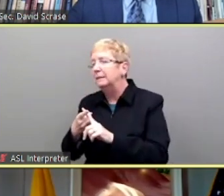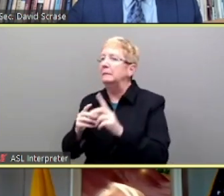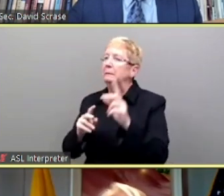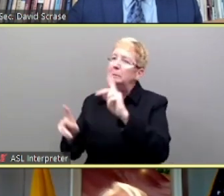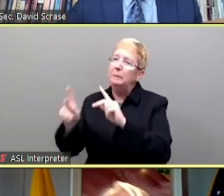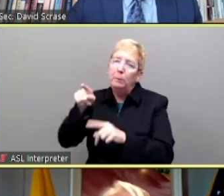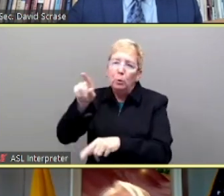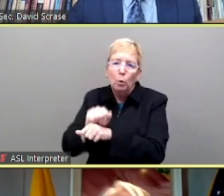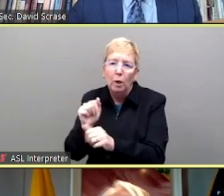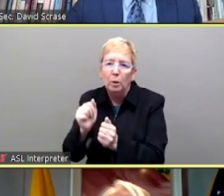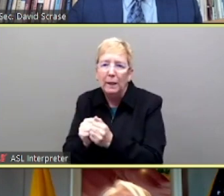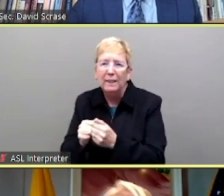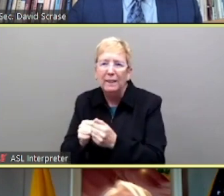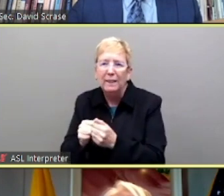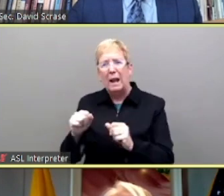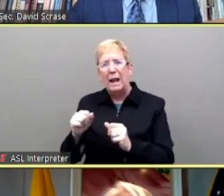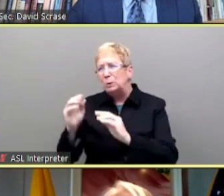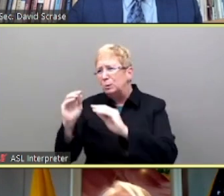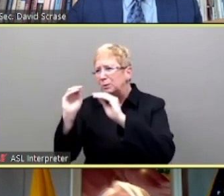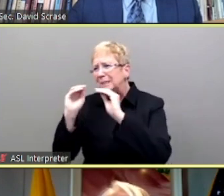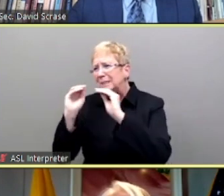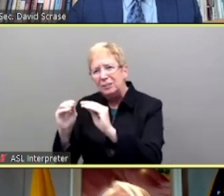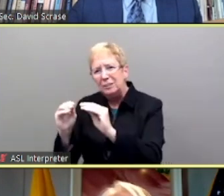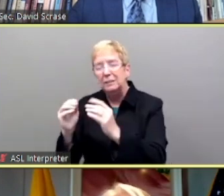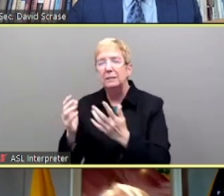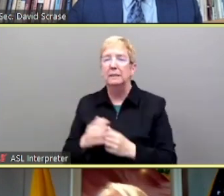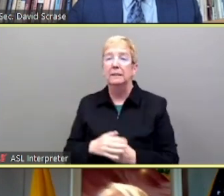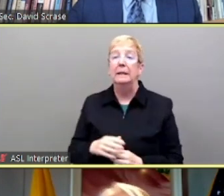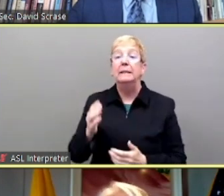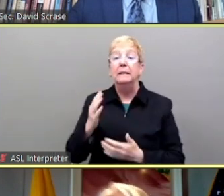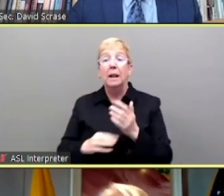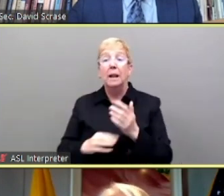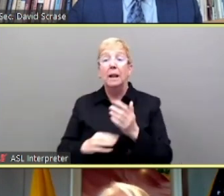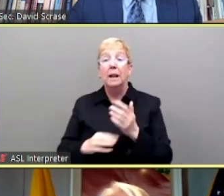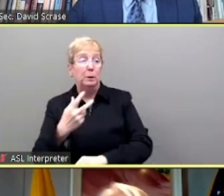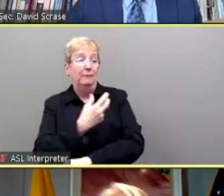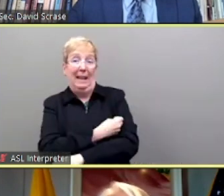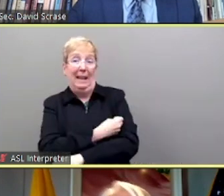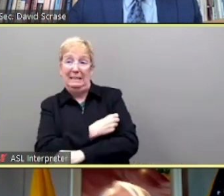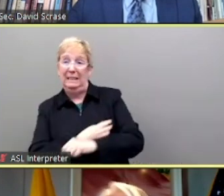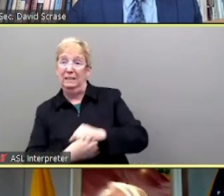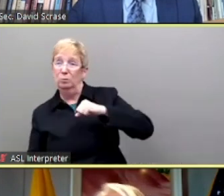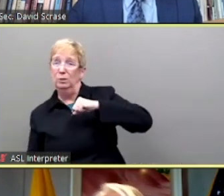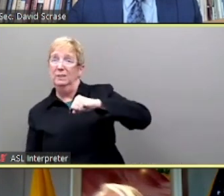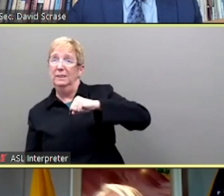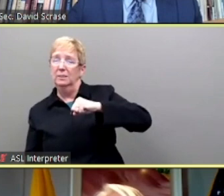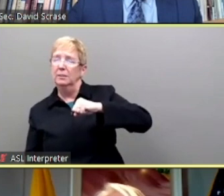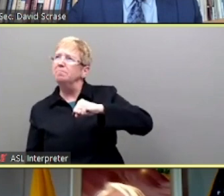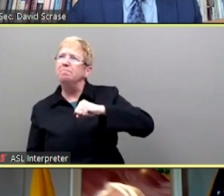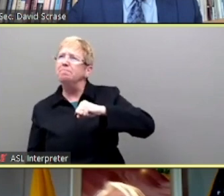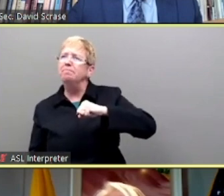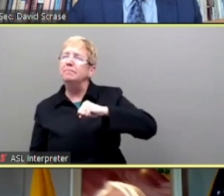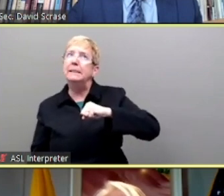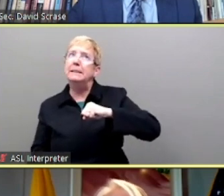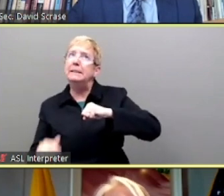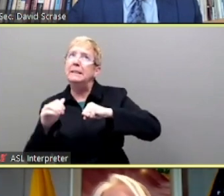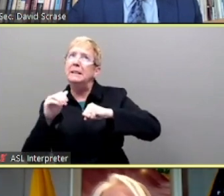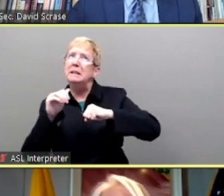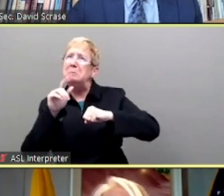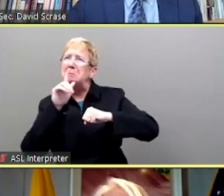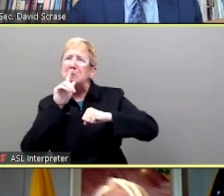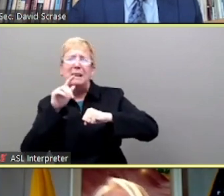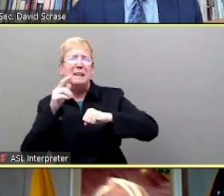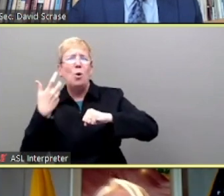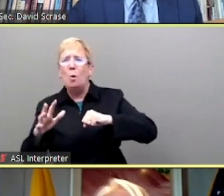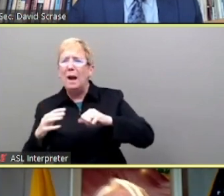individuals. Being vaccine resistant does not make you someone that we're trying to fight